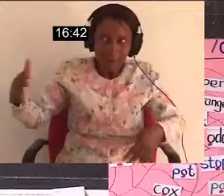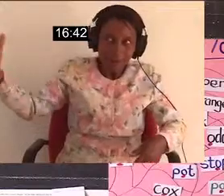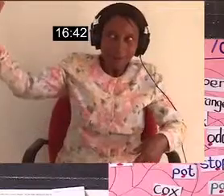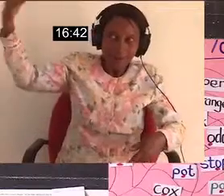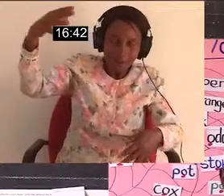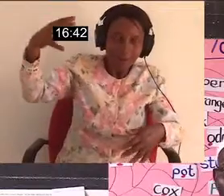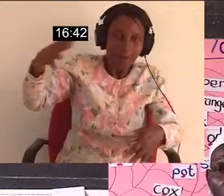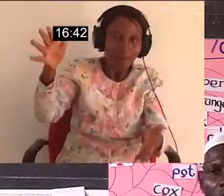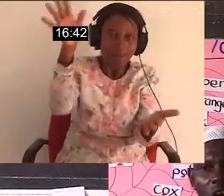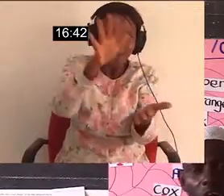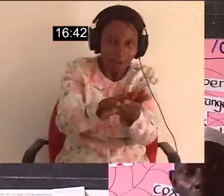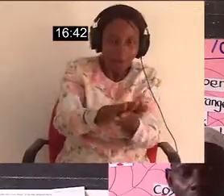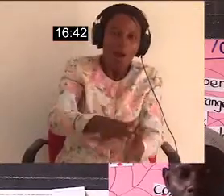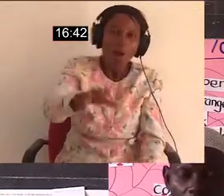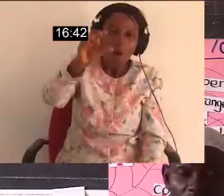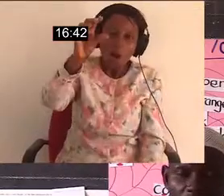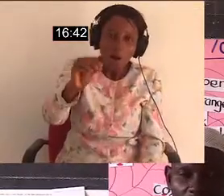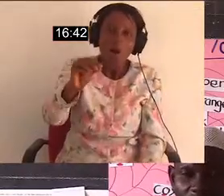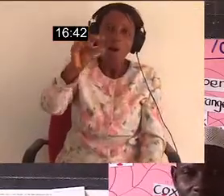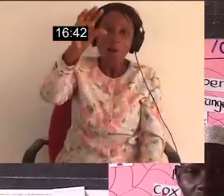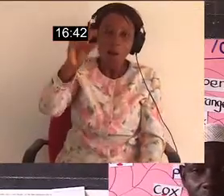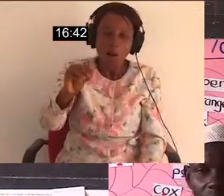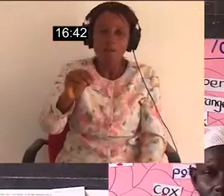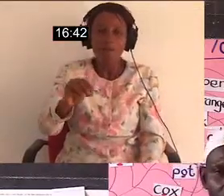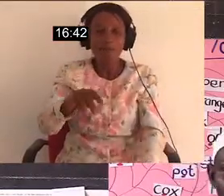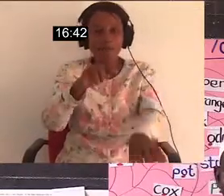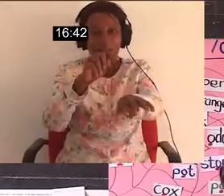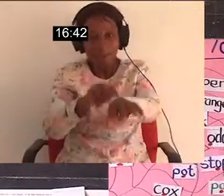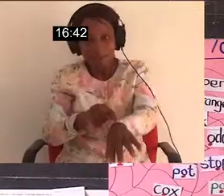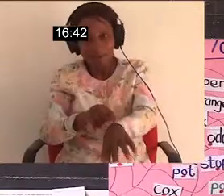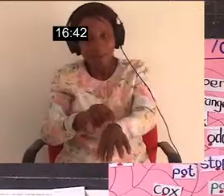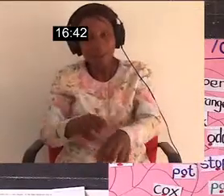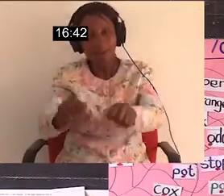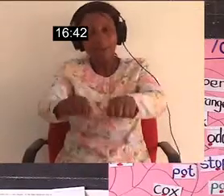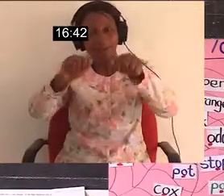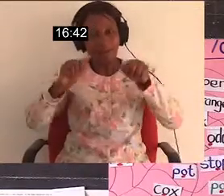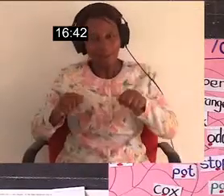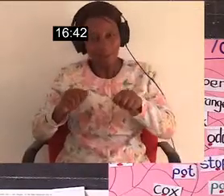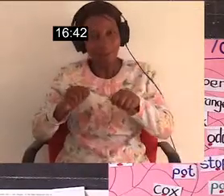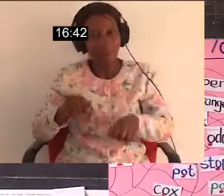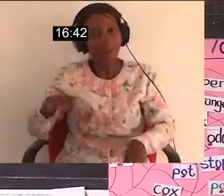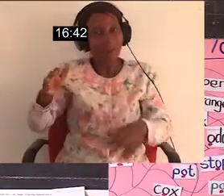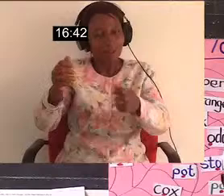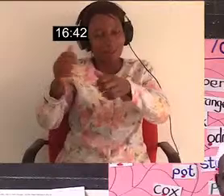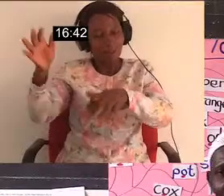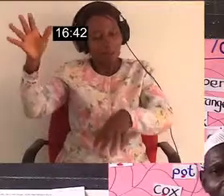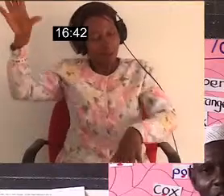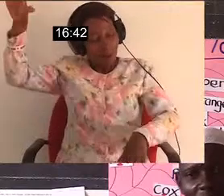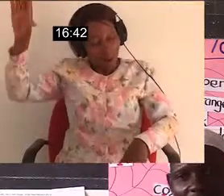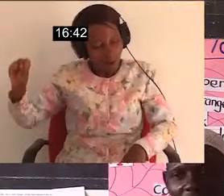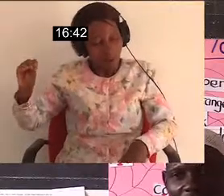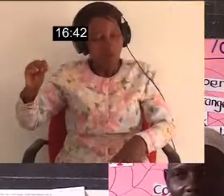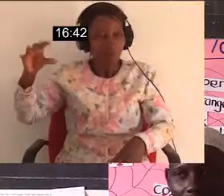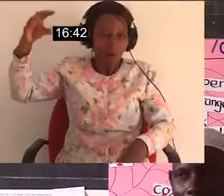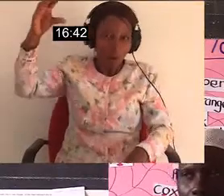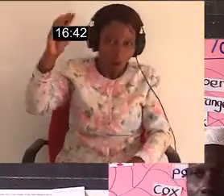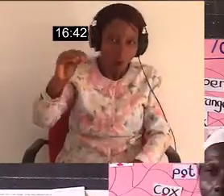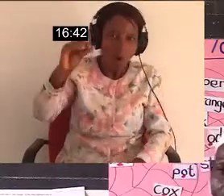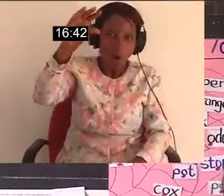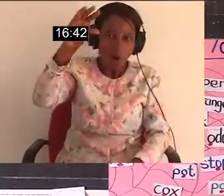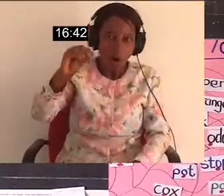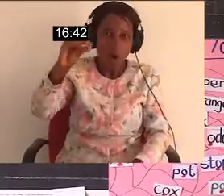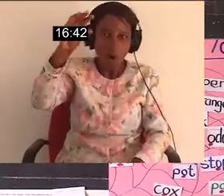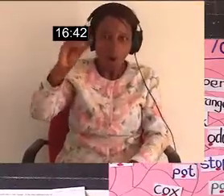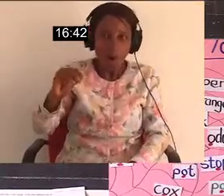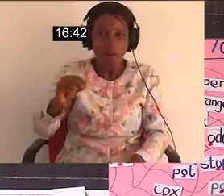goes on. Oh, oh, oh, oh, oh. Time for bed, the light go off. Oh, oh, oh,